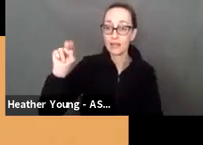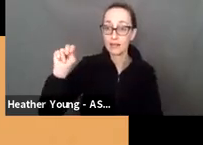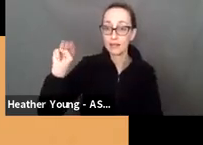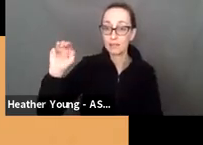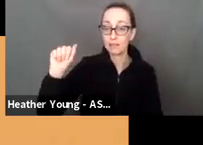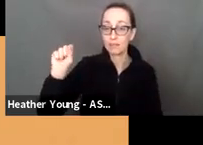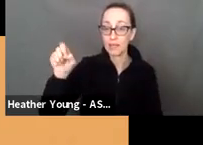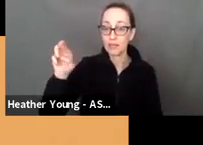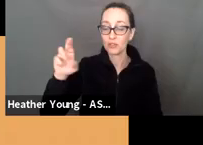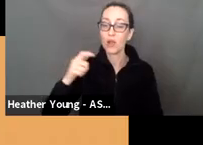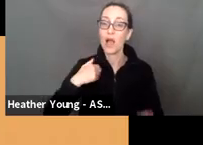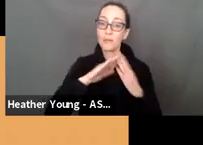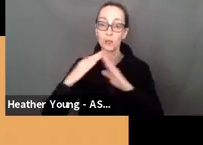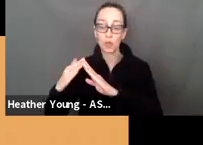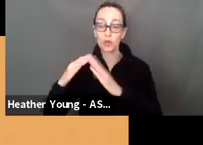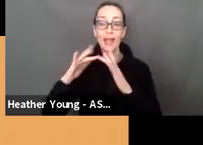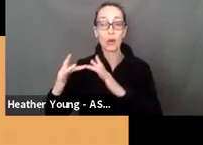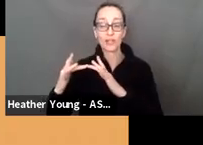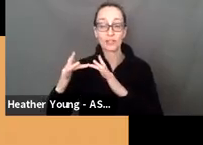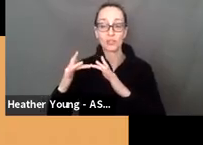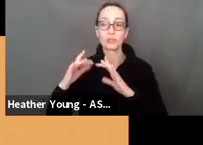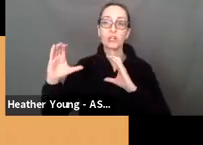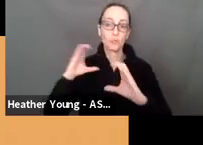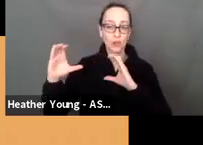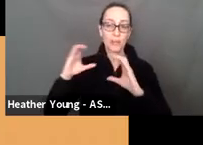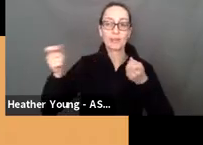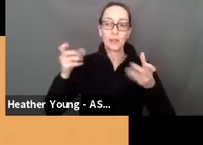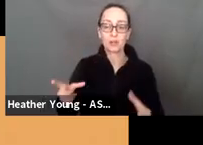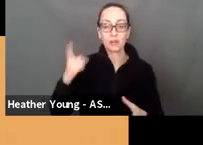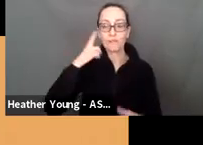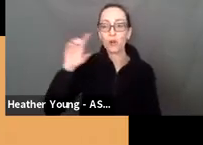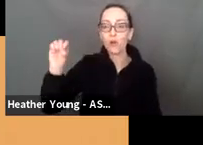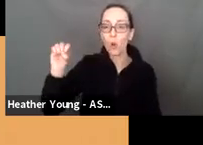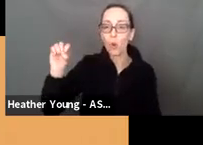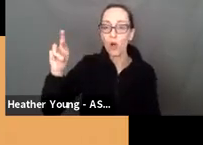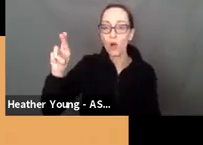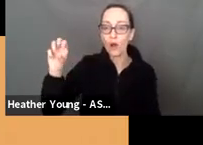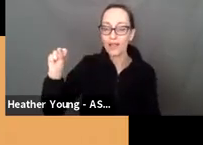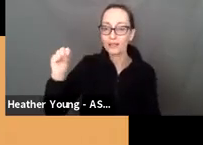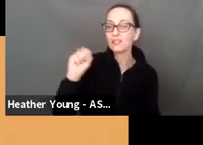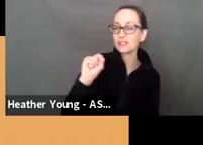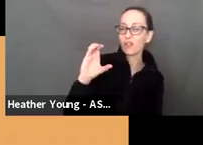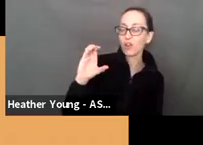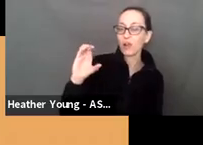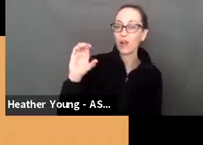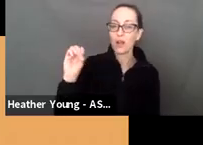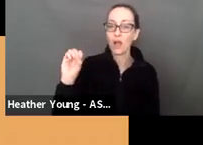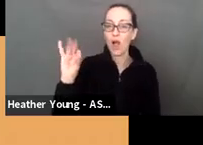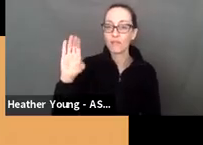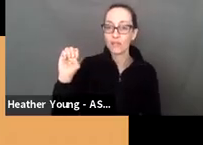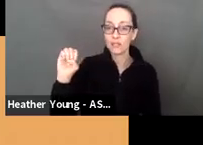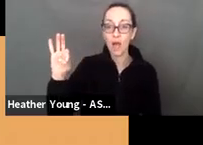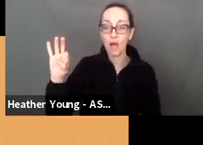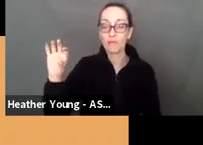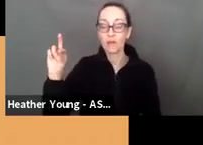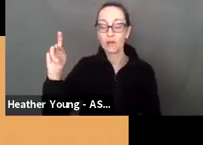Outreach and Communications Manager for the South Carolina Office of Regulatory Staff. The South Carolina Office of Regulatory Staff,